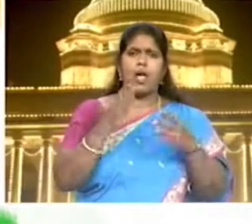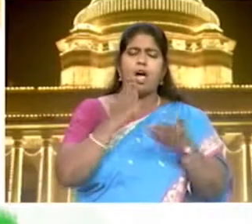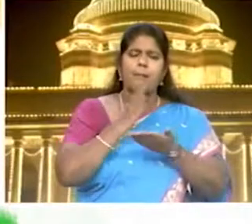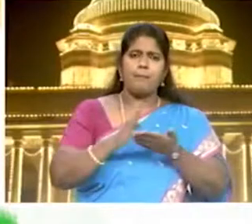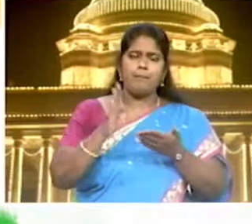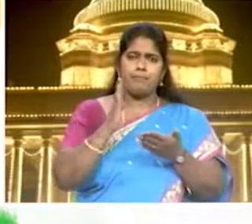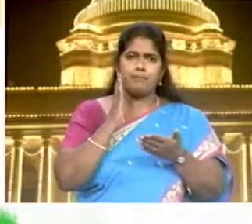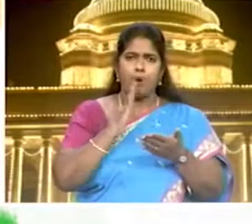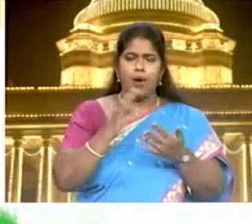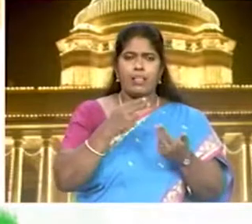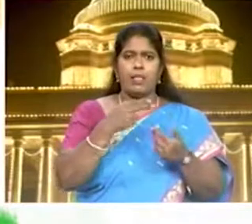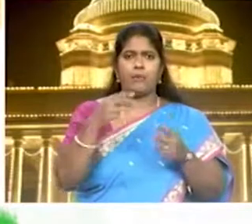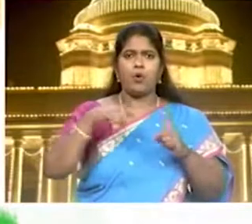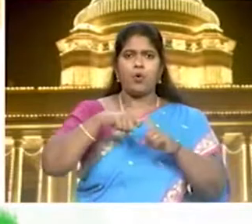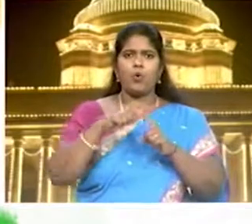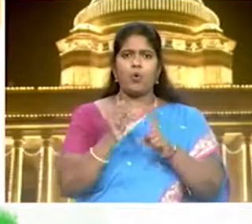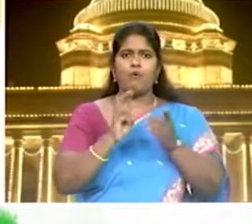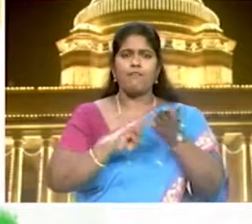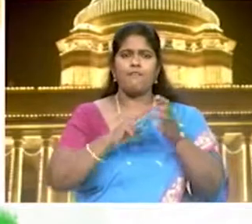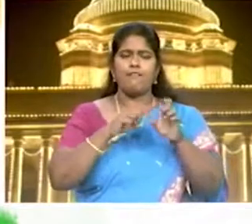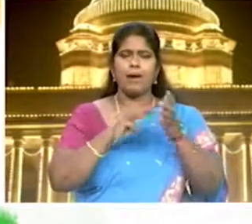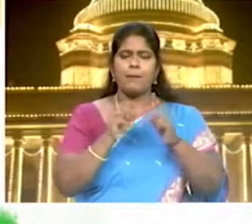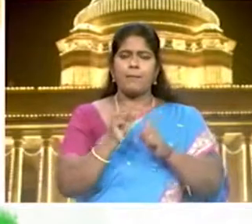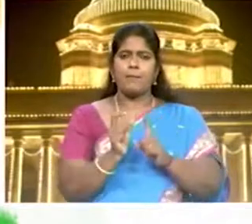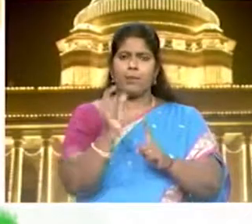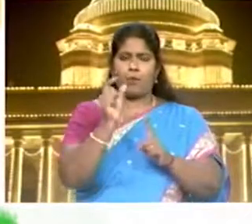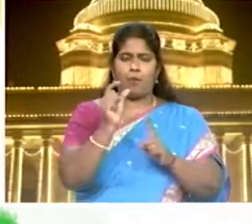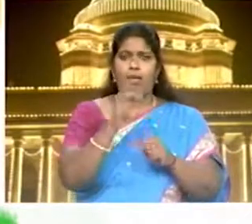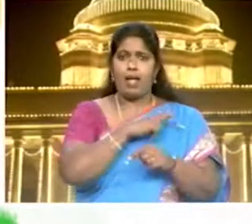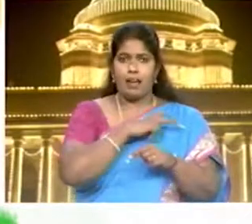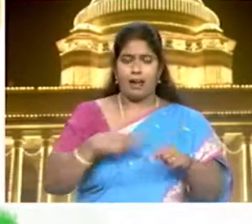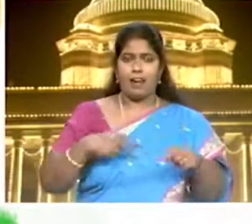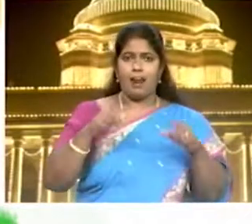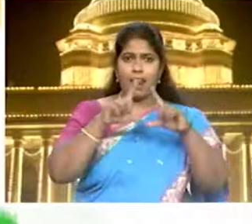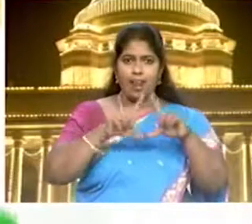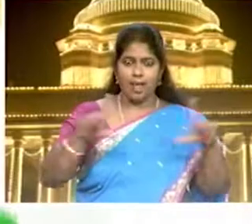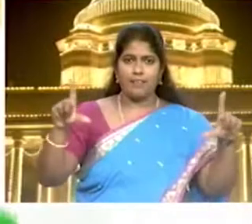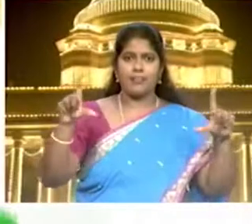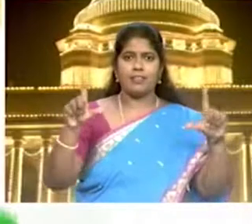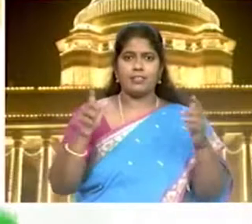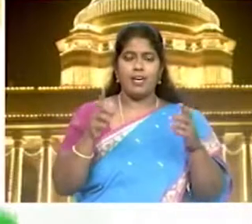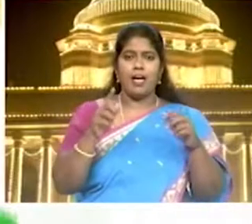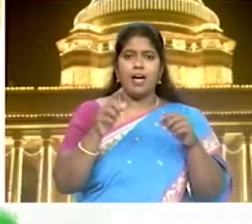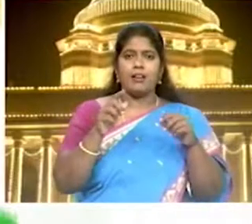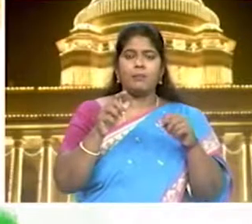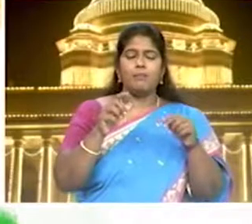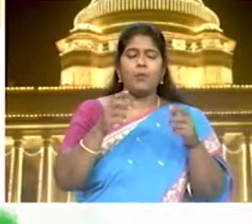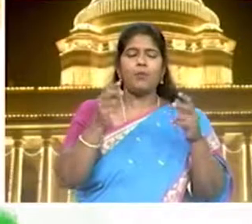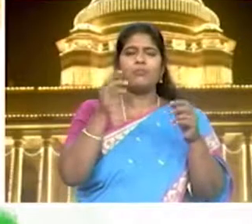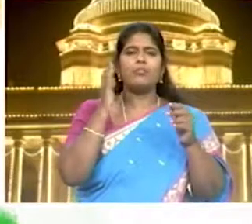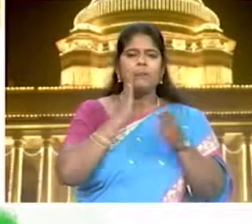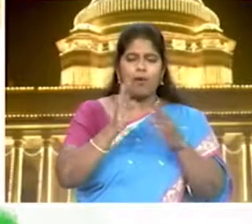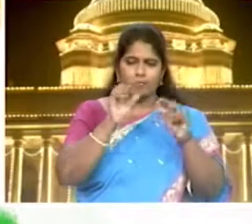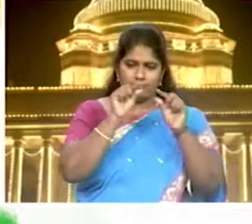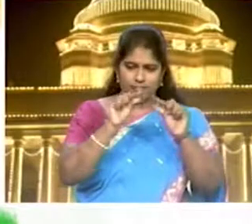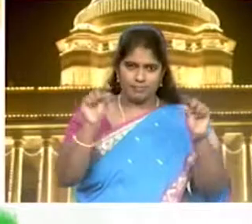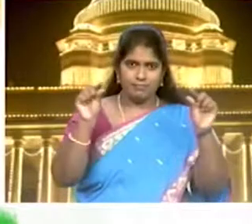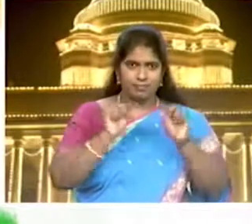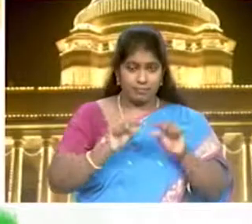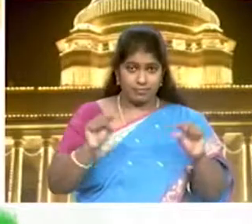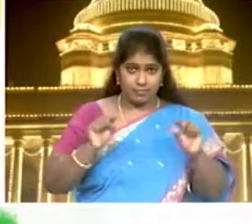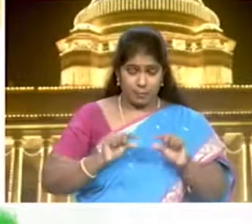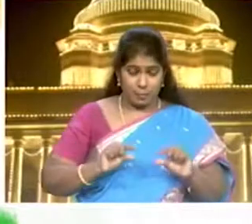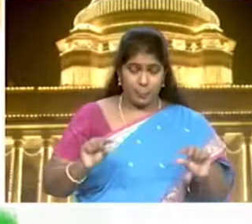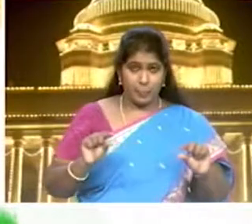literature through Kannada language, had written, Nannu oluye, ninnu oluye, nomma eru